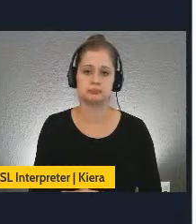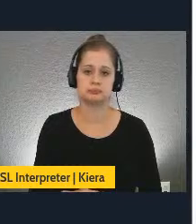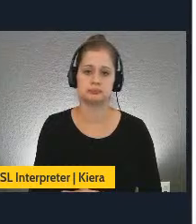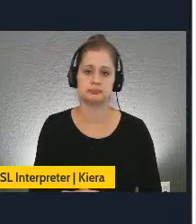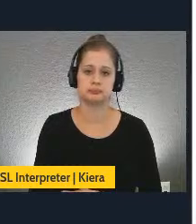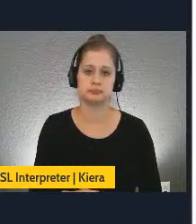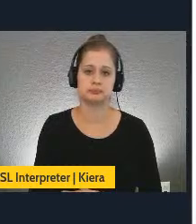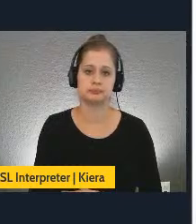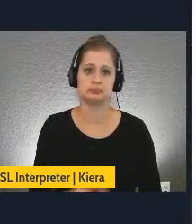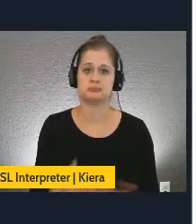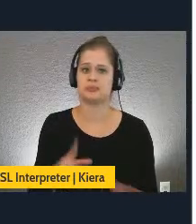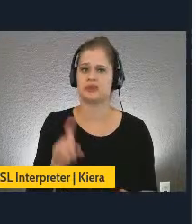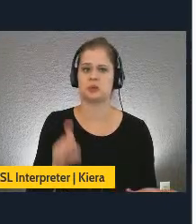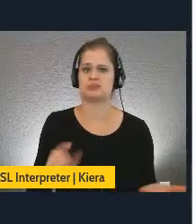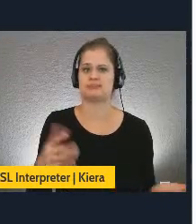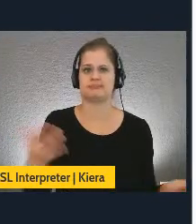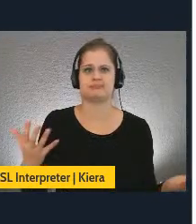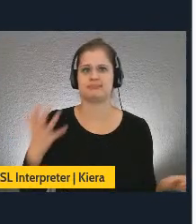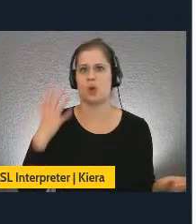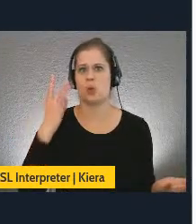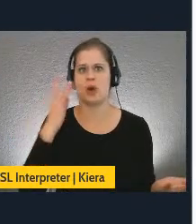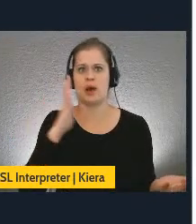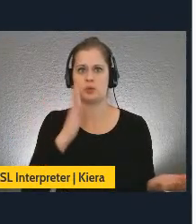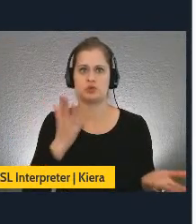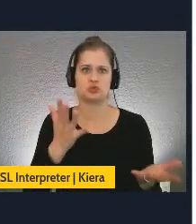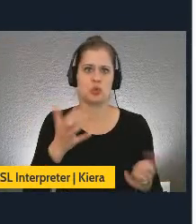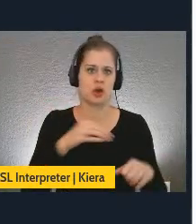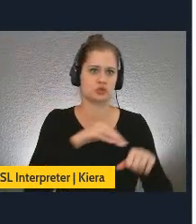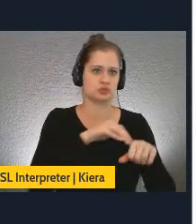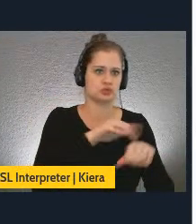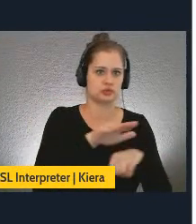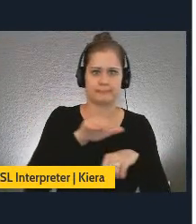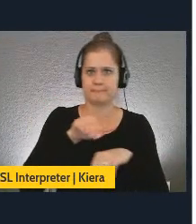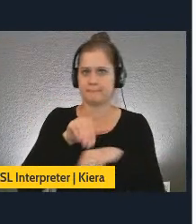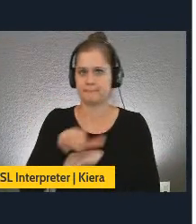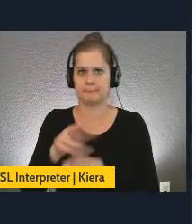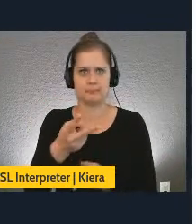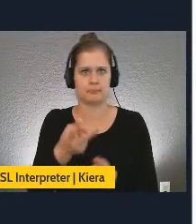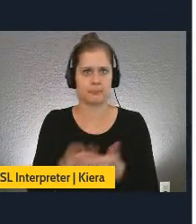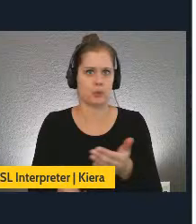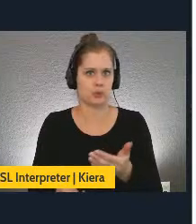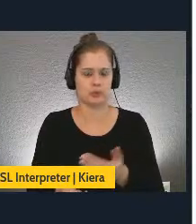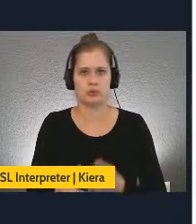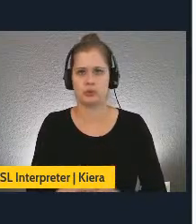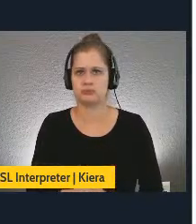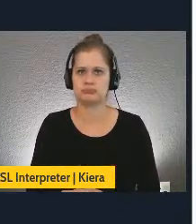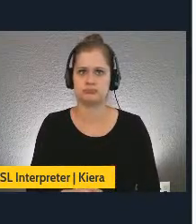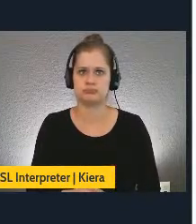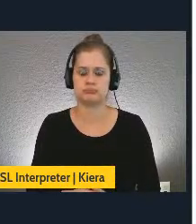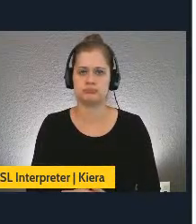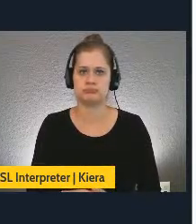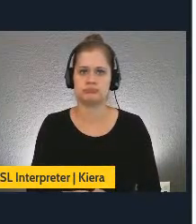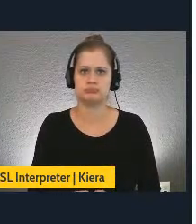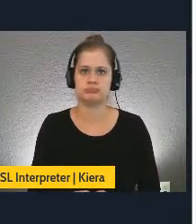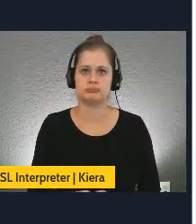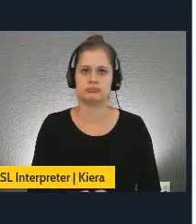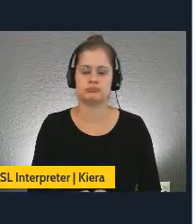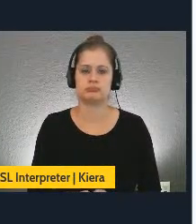And the question is, why would you want to ship both even? Let's talk about that for a second. So